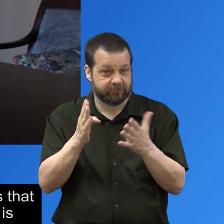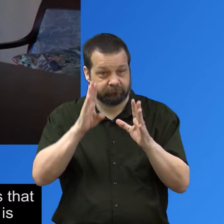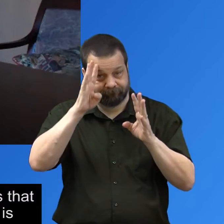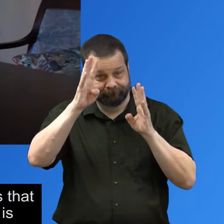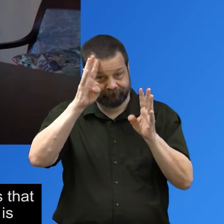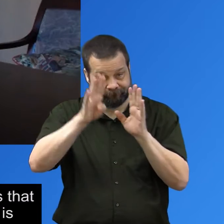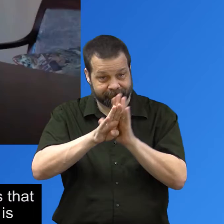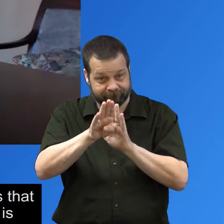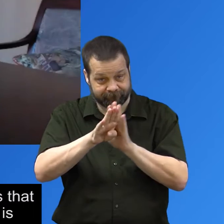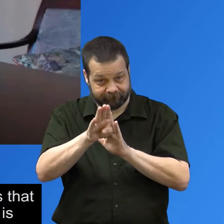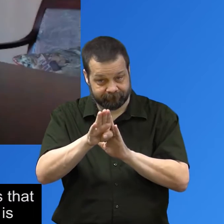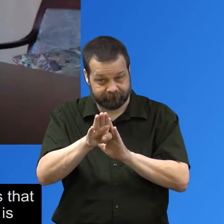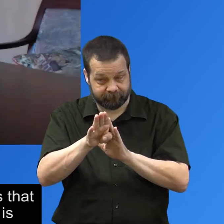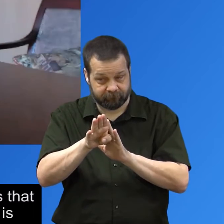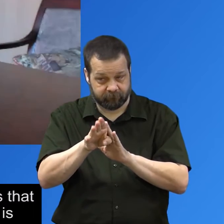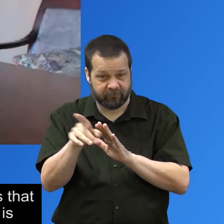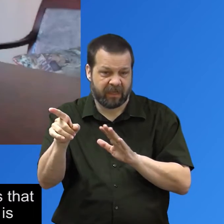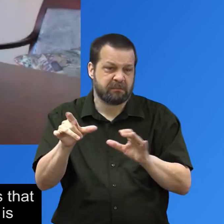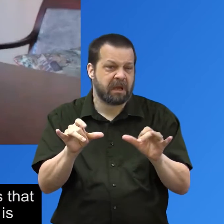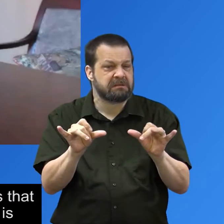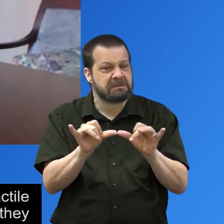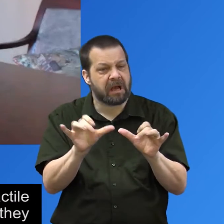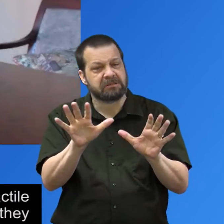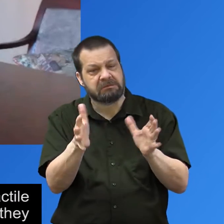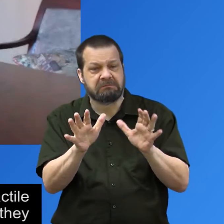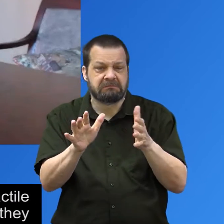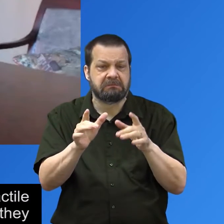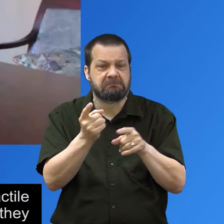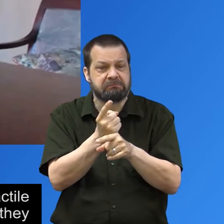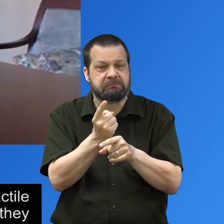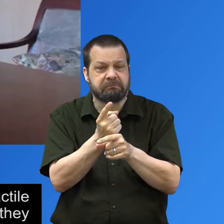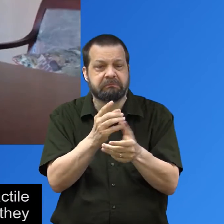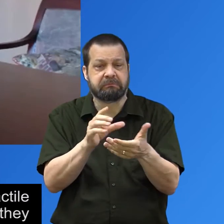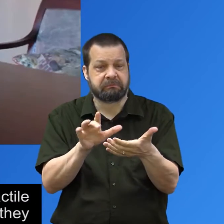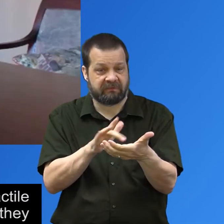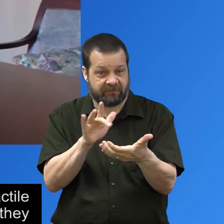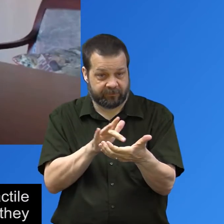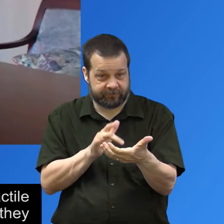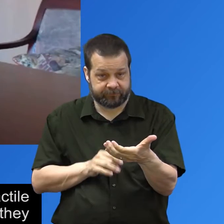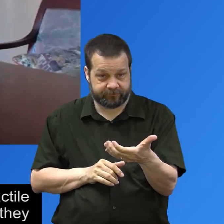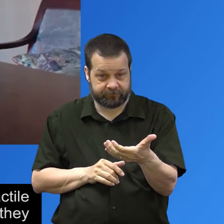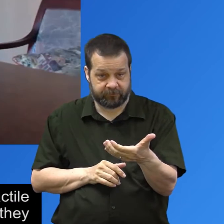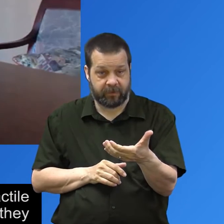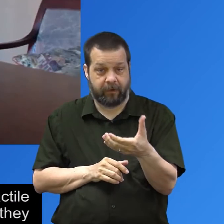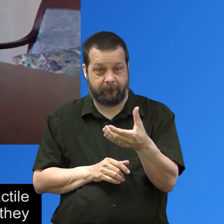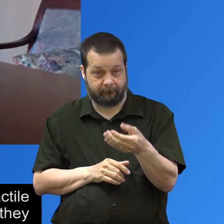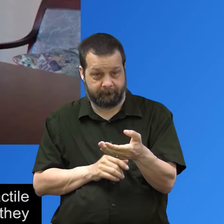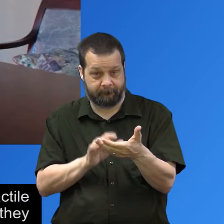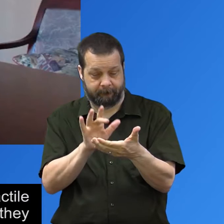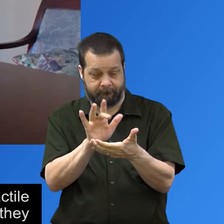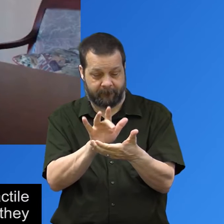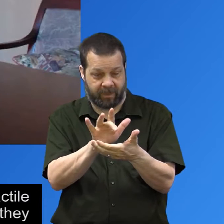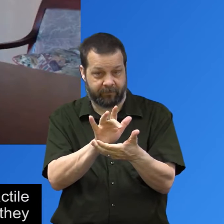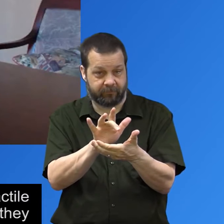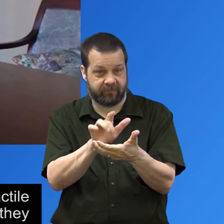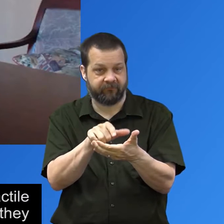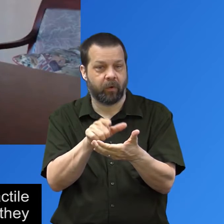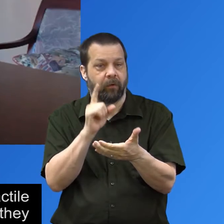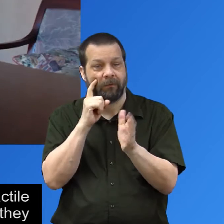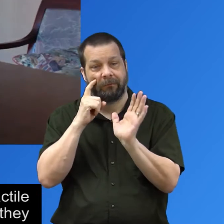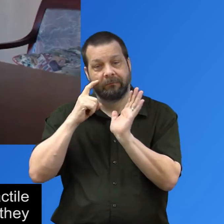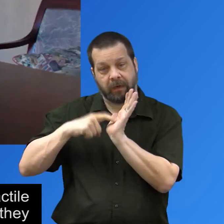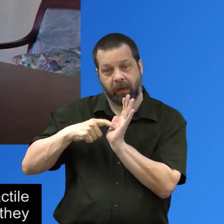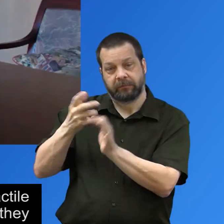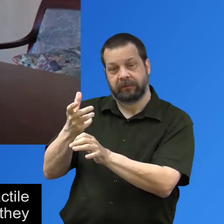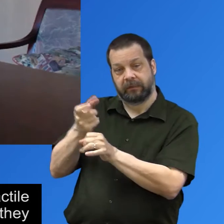built for the study. You can see that the device is about the size and shape of a smartphone. There's a tactile button that allows users